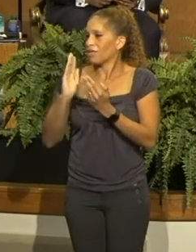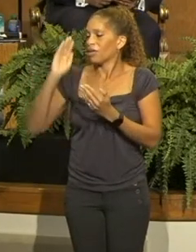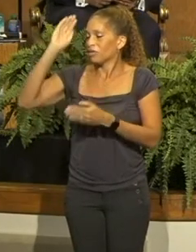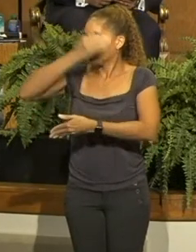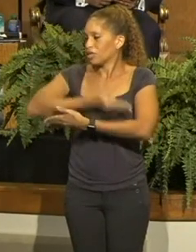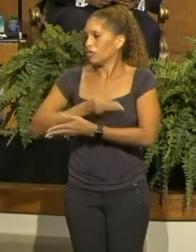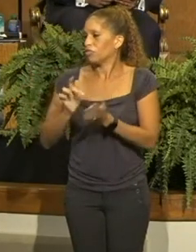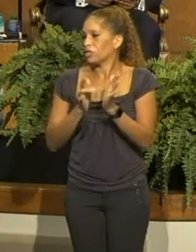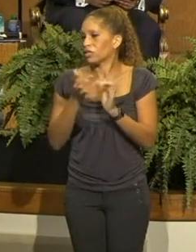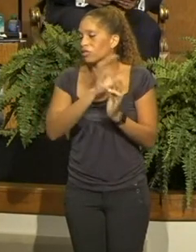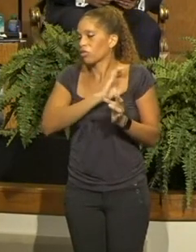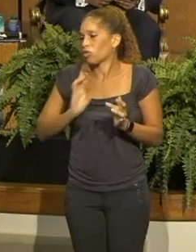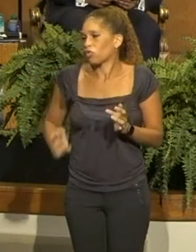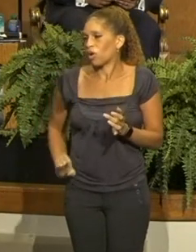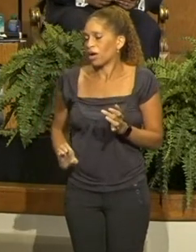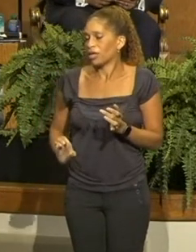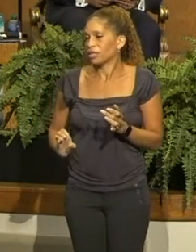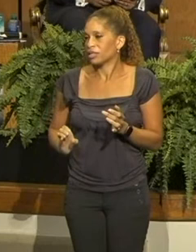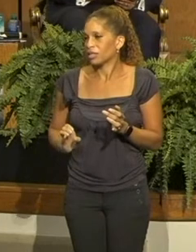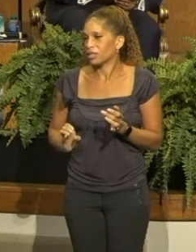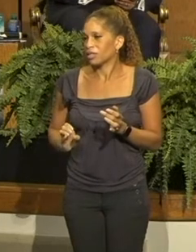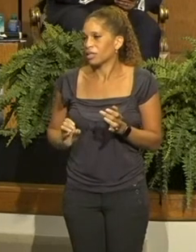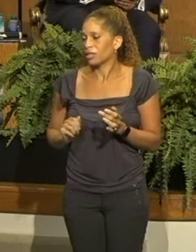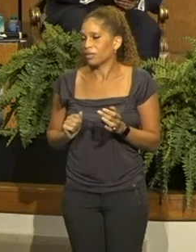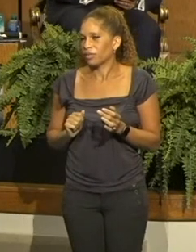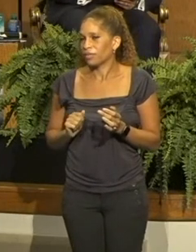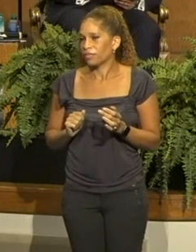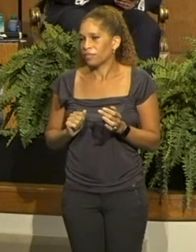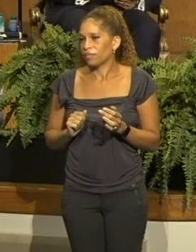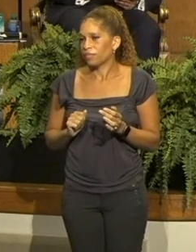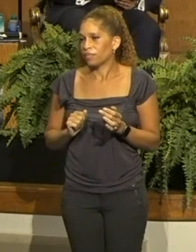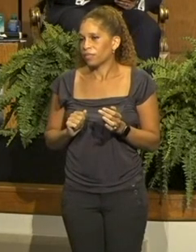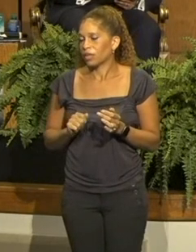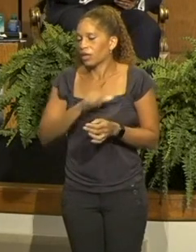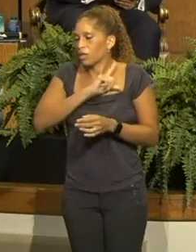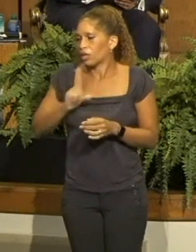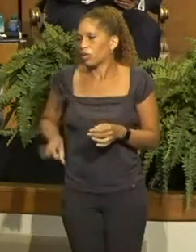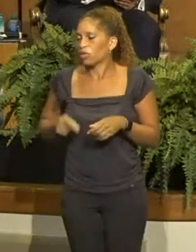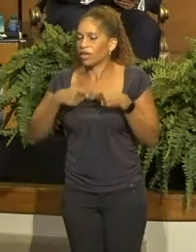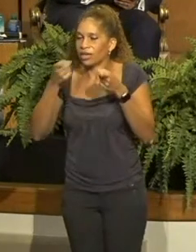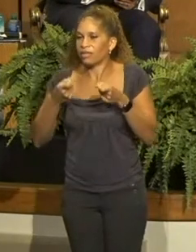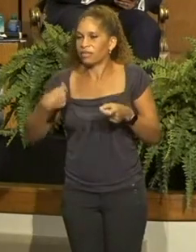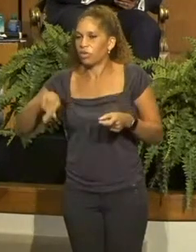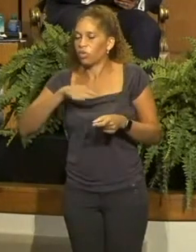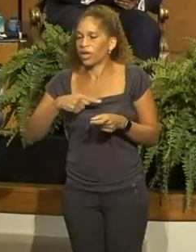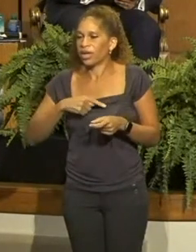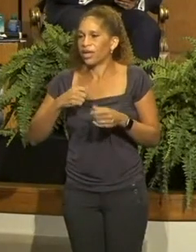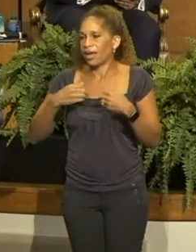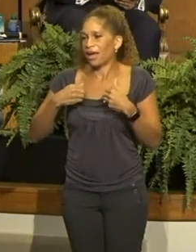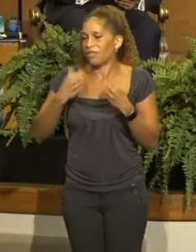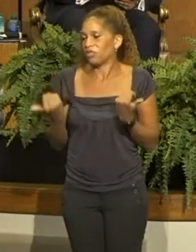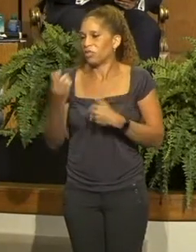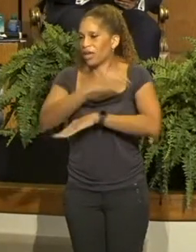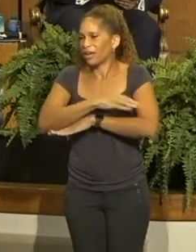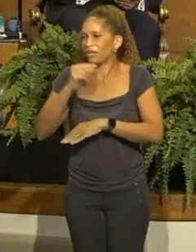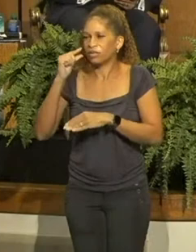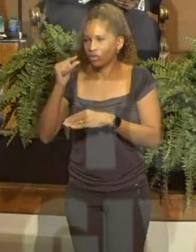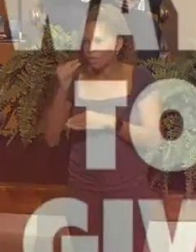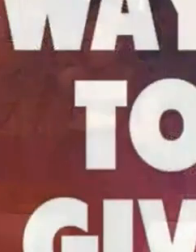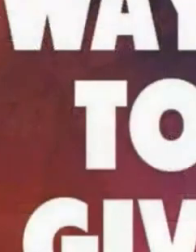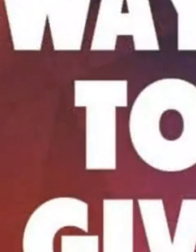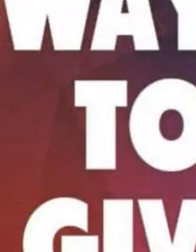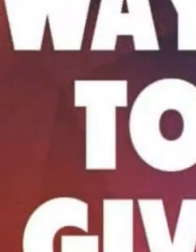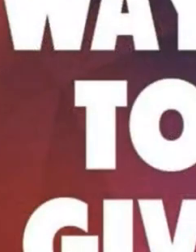and you call us to follow you, Lord, in that manner. Lord, the gifts that we offer today are just a small token